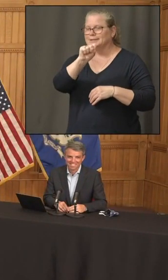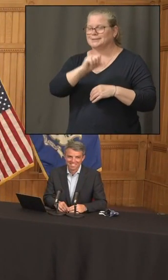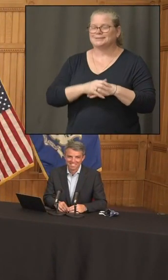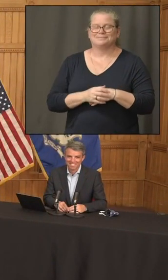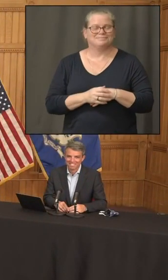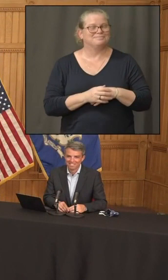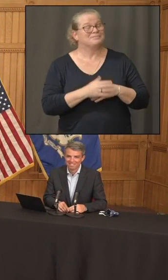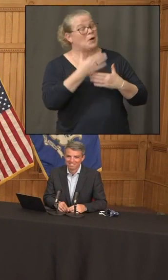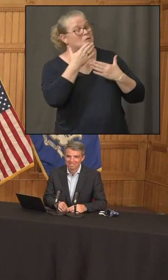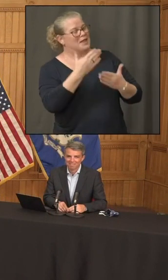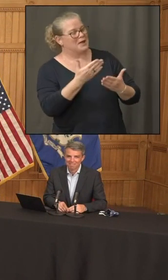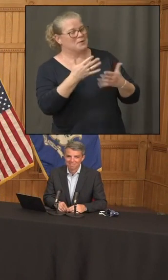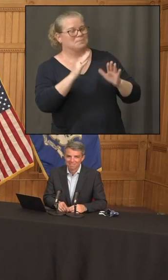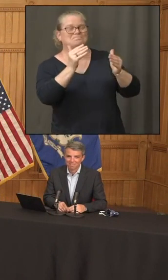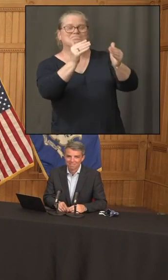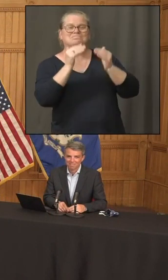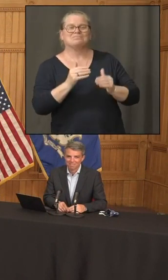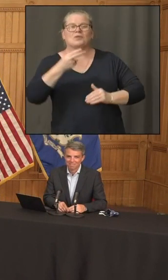The Hartford Courant.